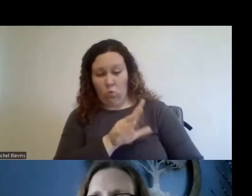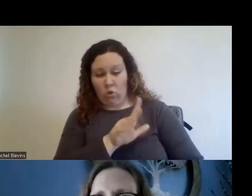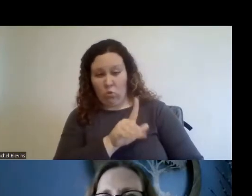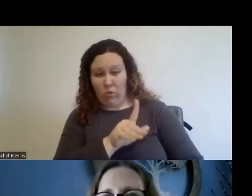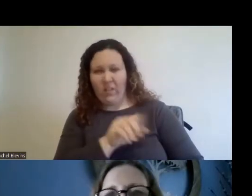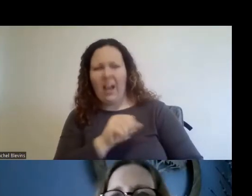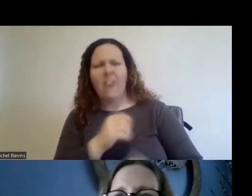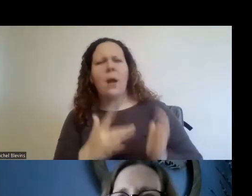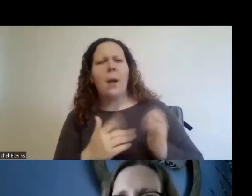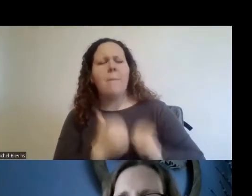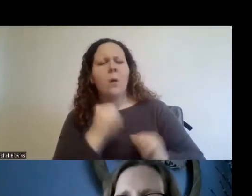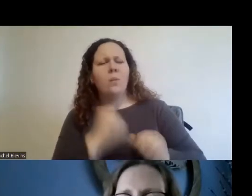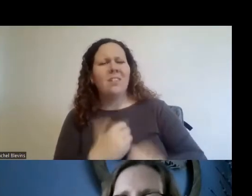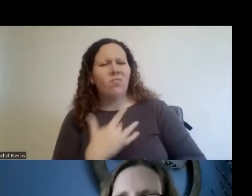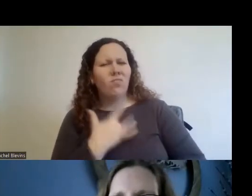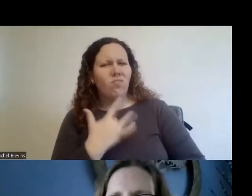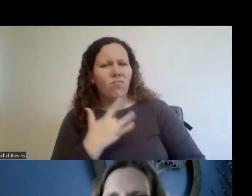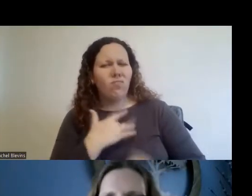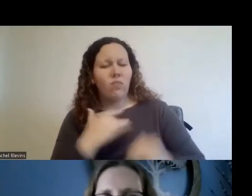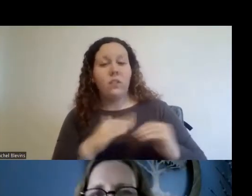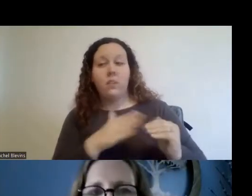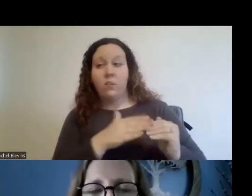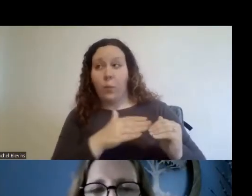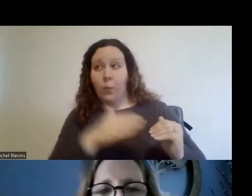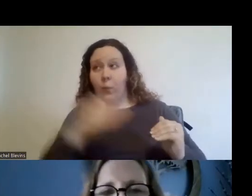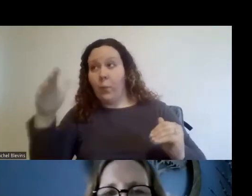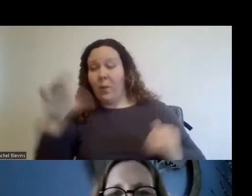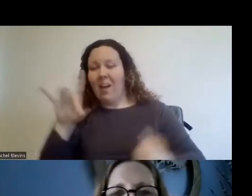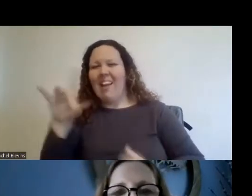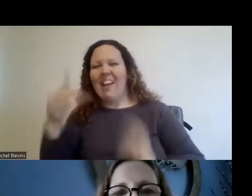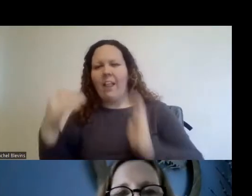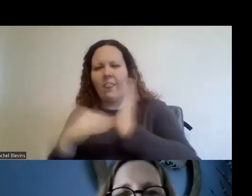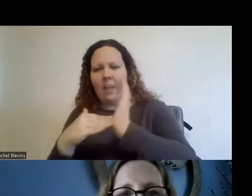it, to 8,000 hertz.